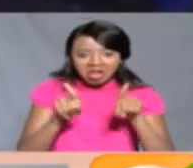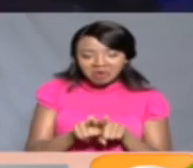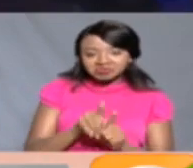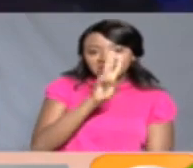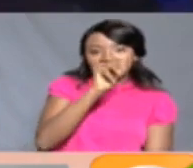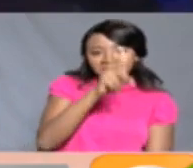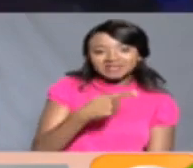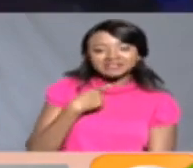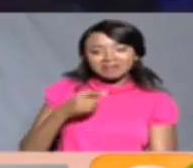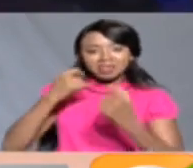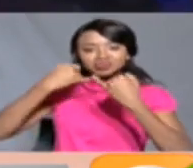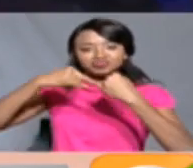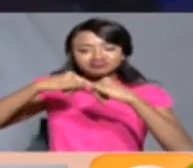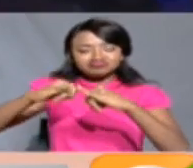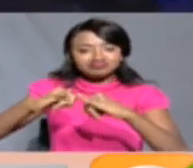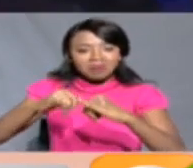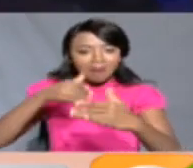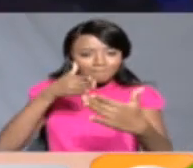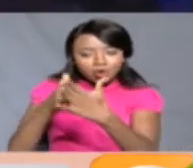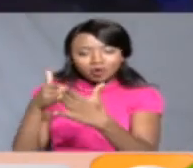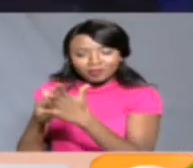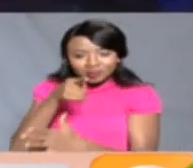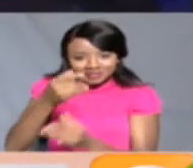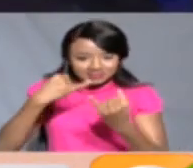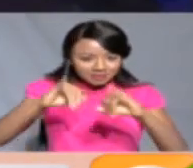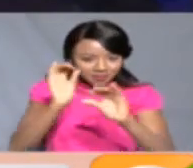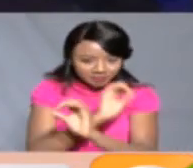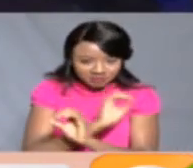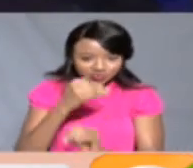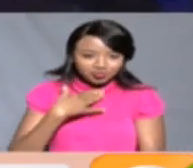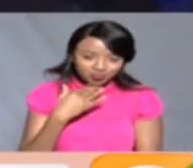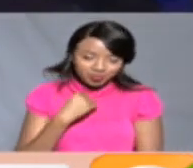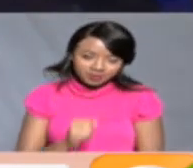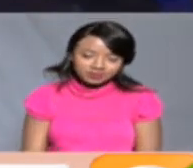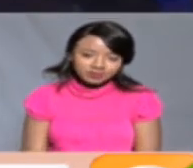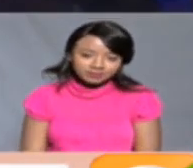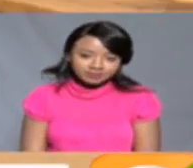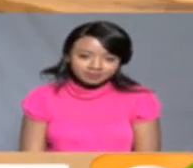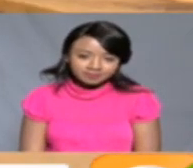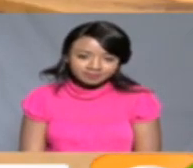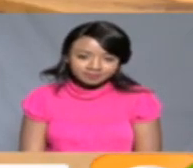court to block the increment. Makori Ongechi reports.